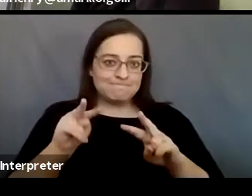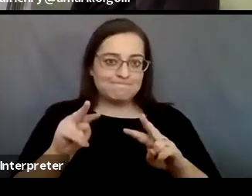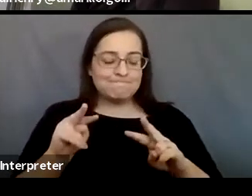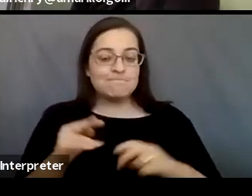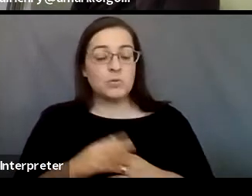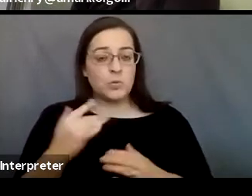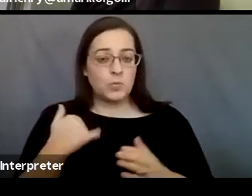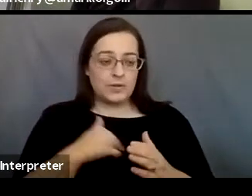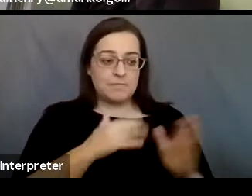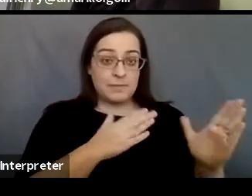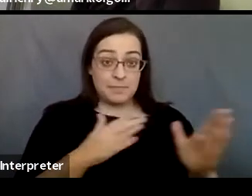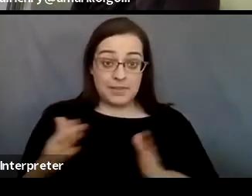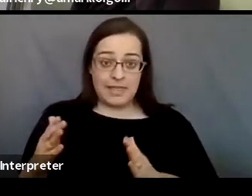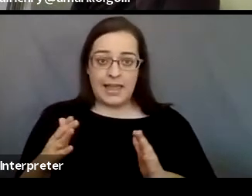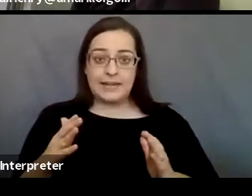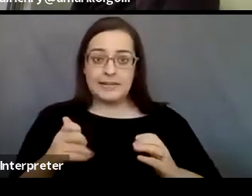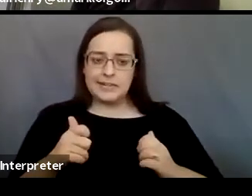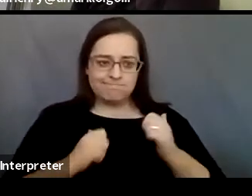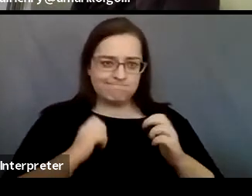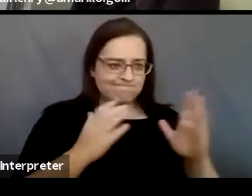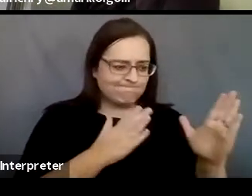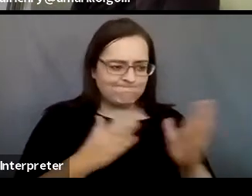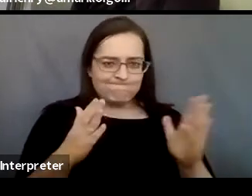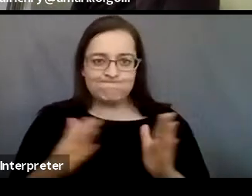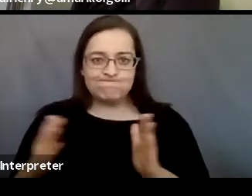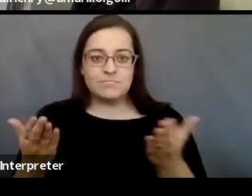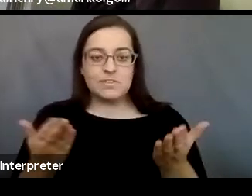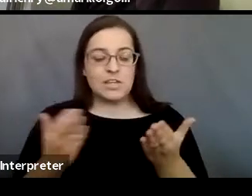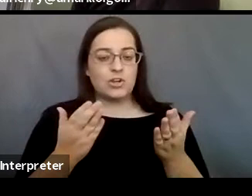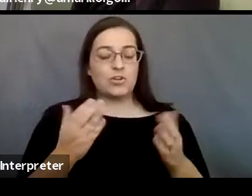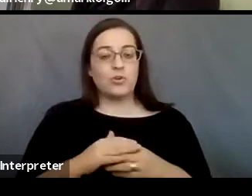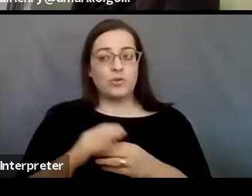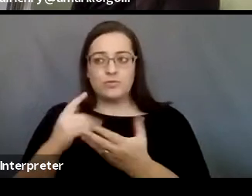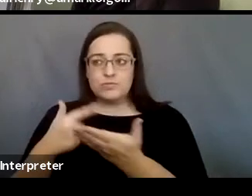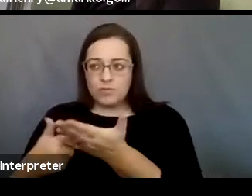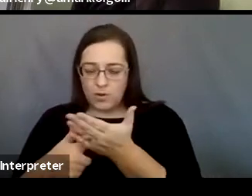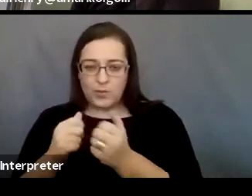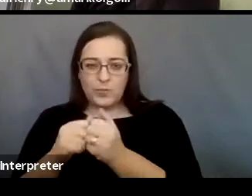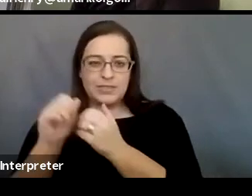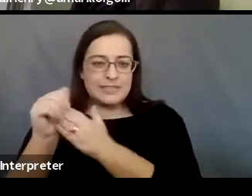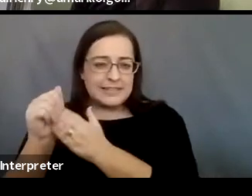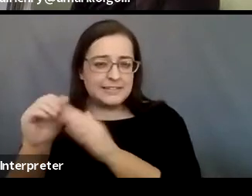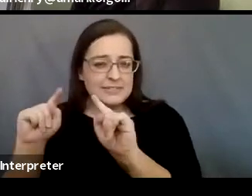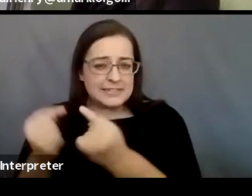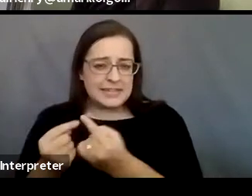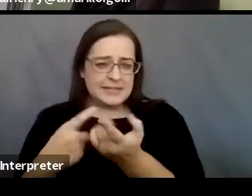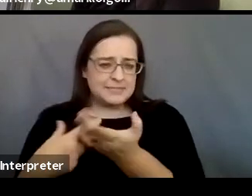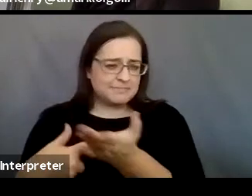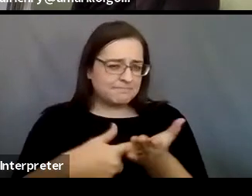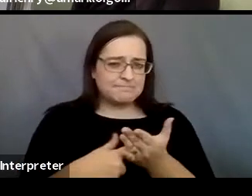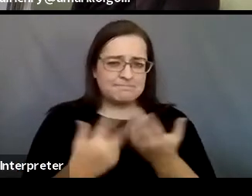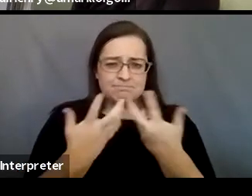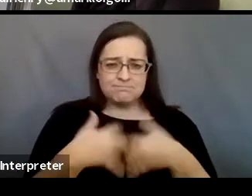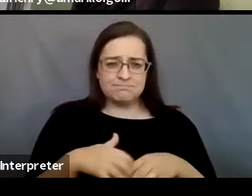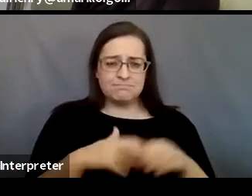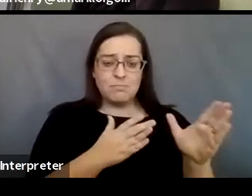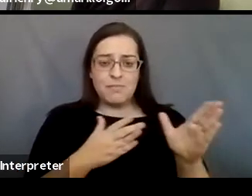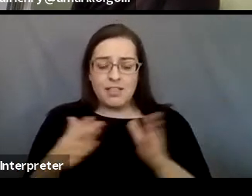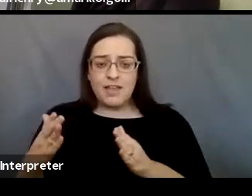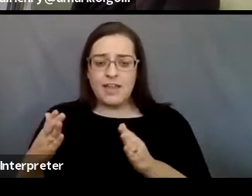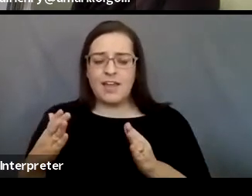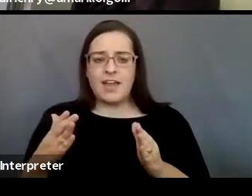very aggressively here at BSA with our leadership teams to have